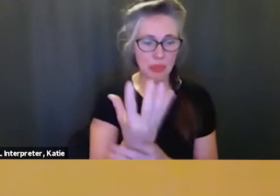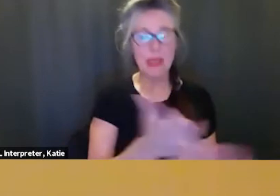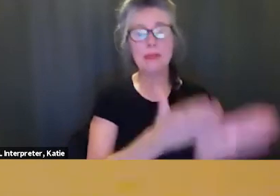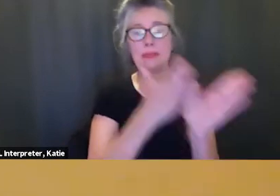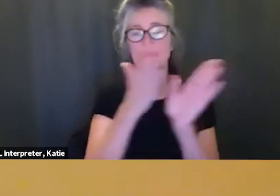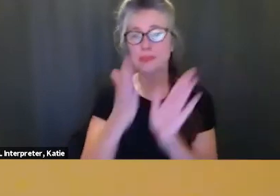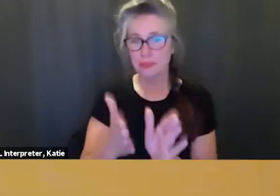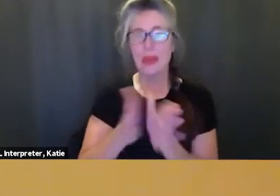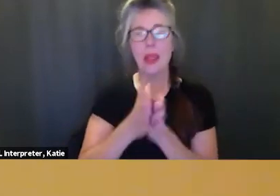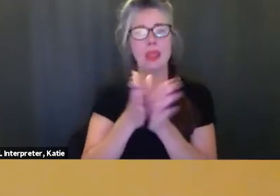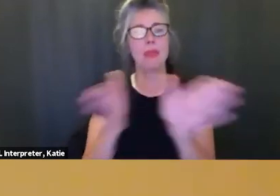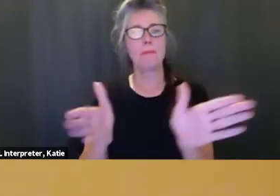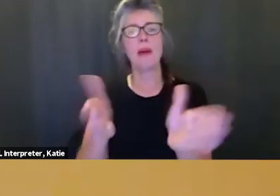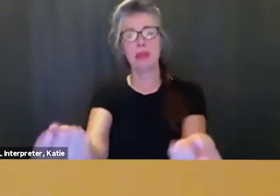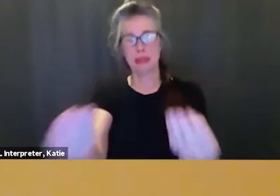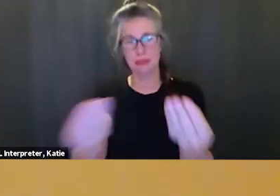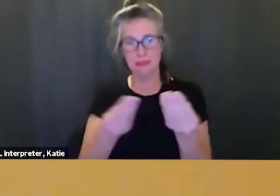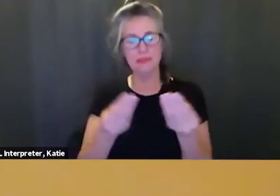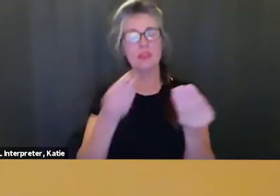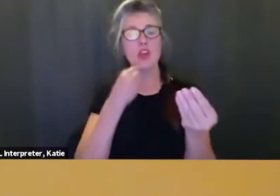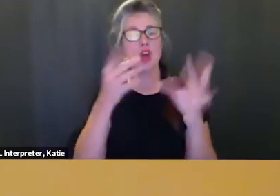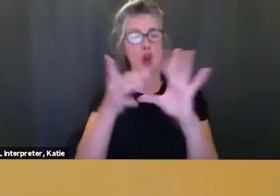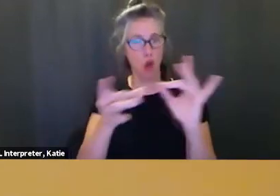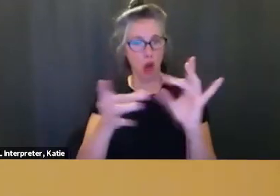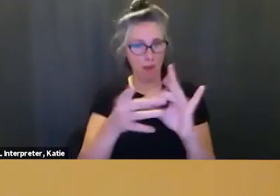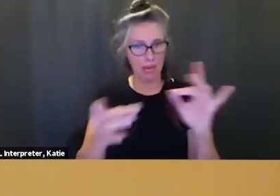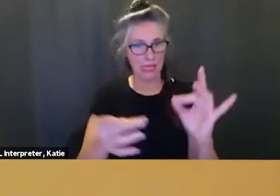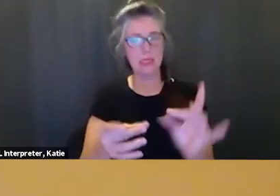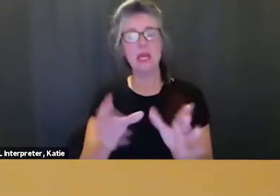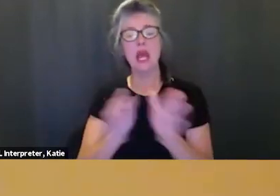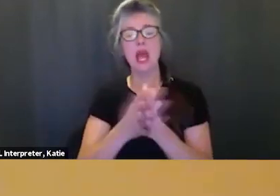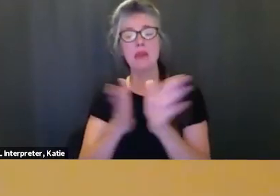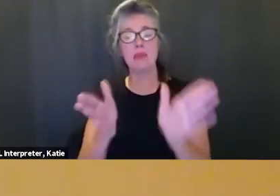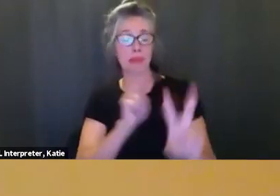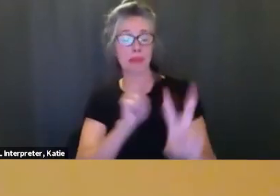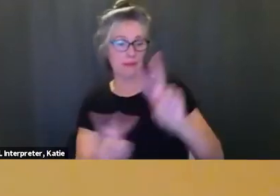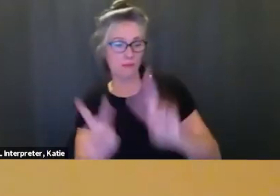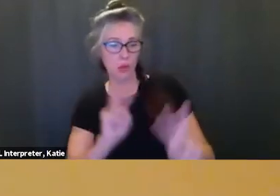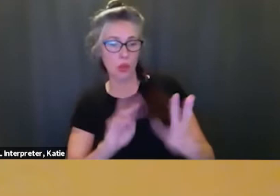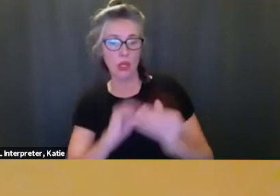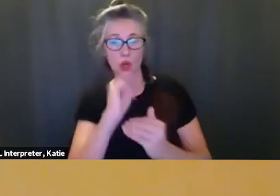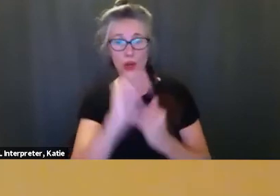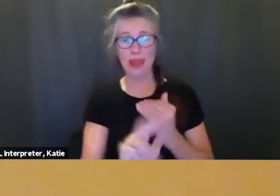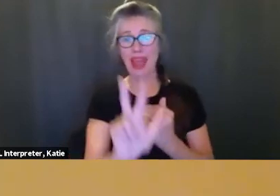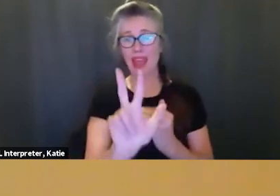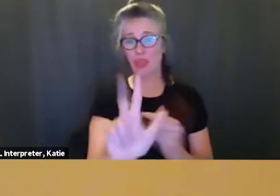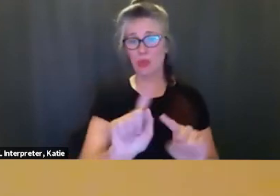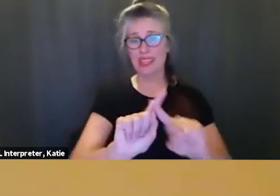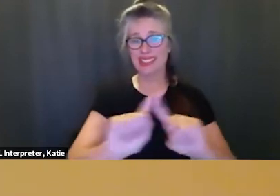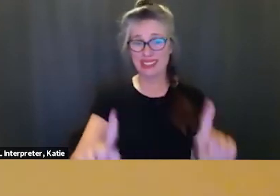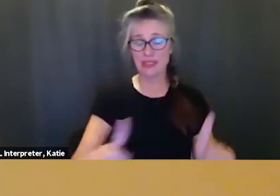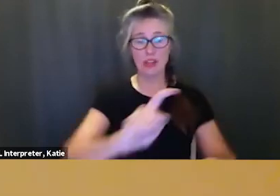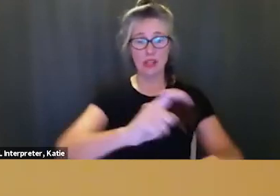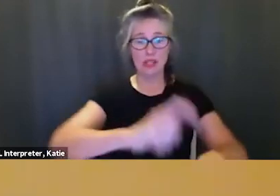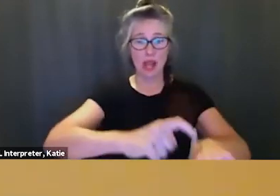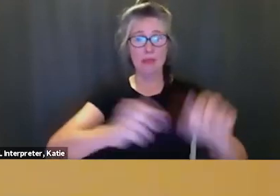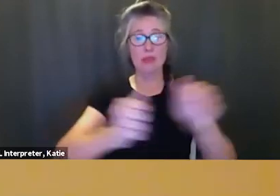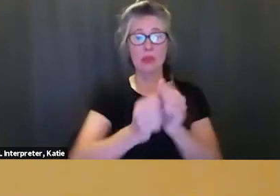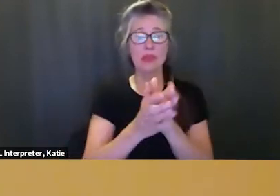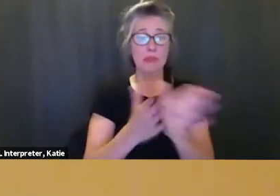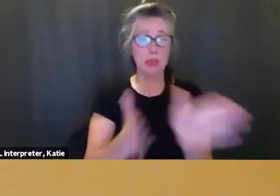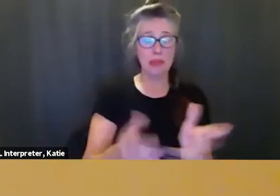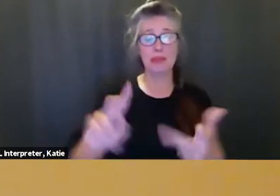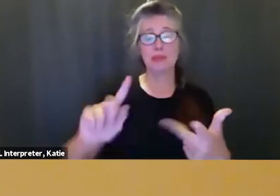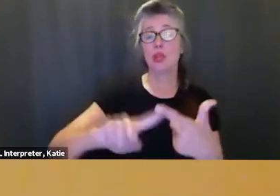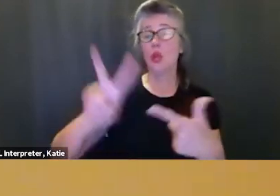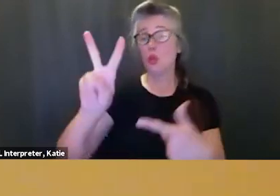a public comment, a public viewing of the curriculum with 3 different public sessions, a teacher info session, actually 2 of